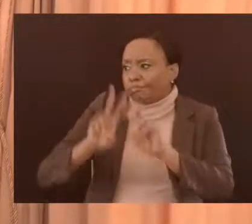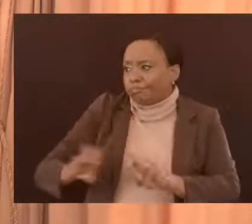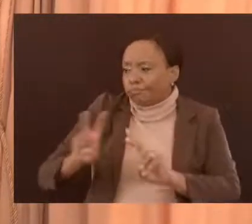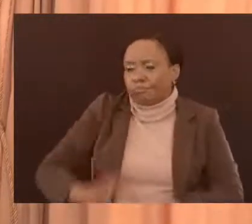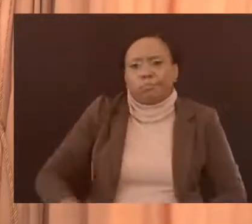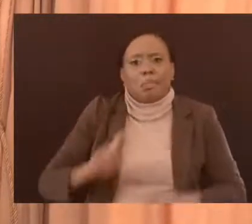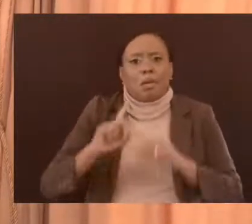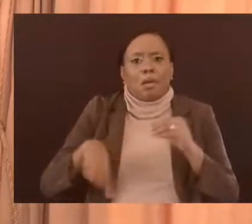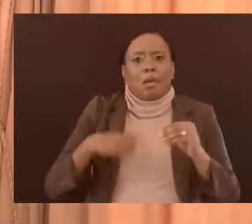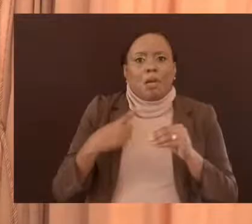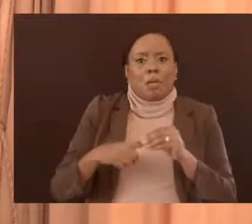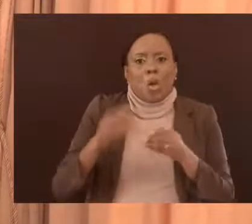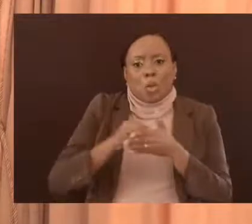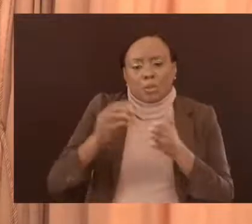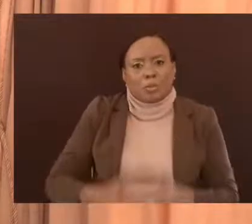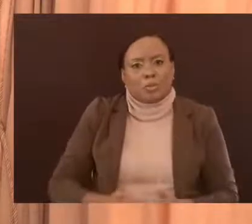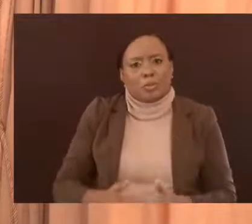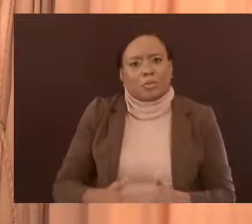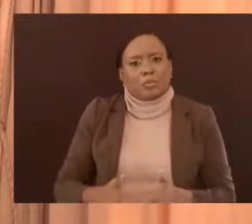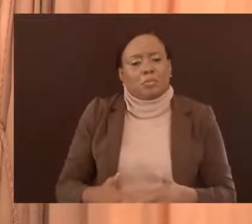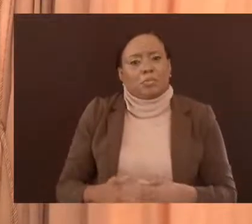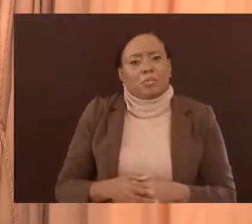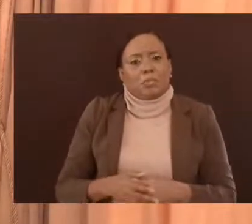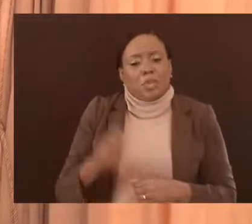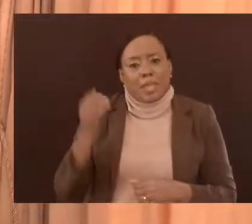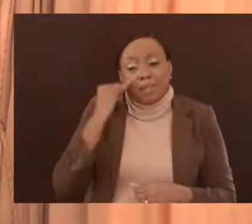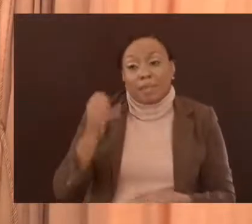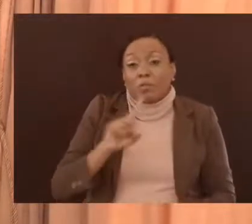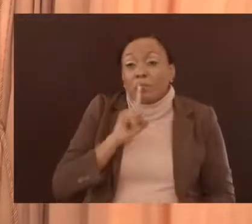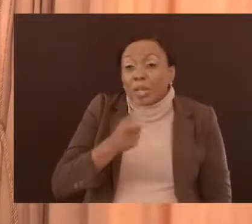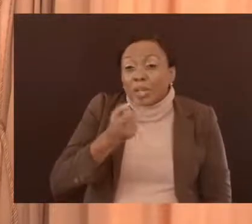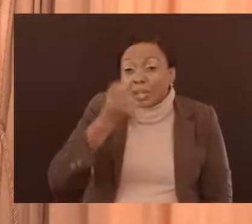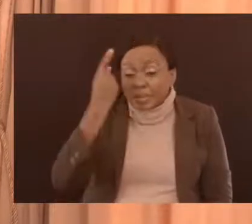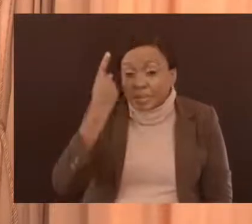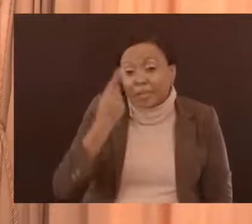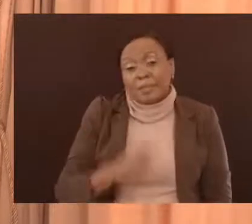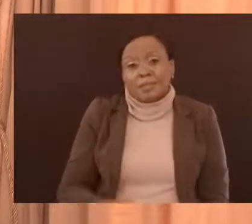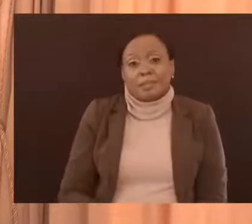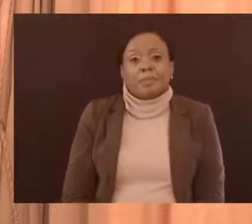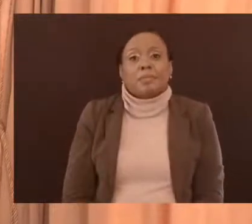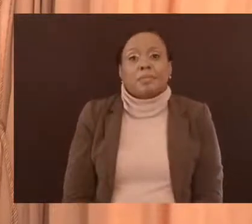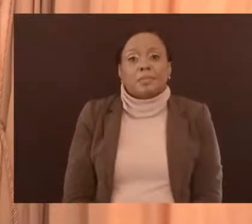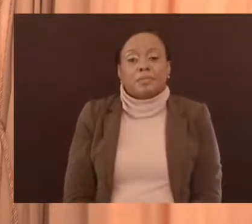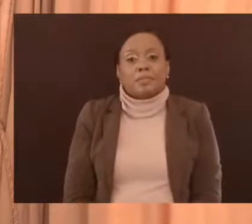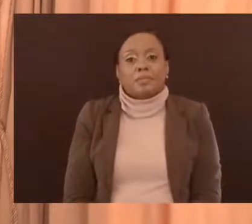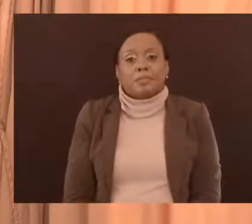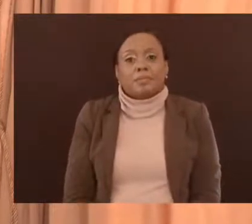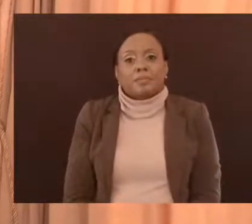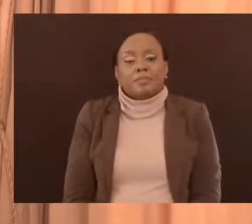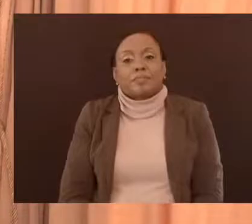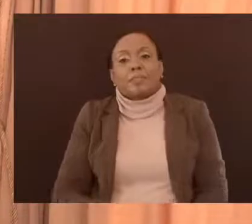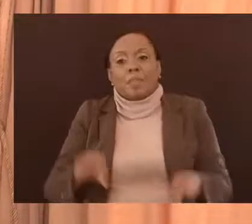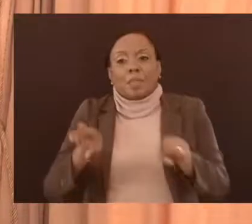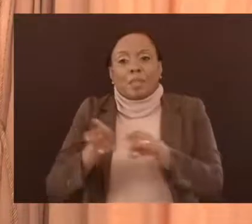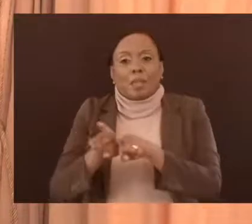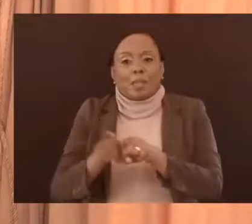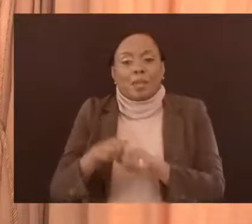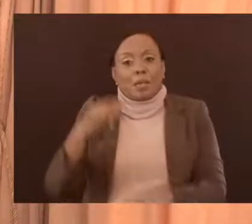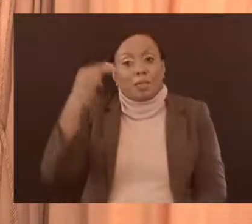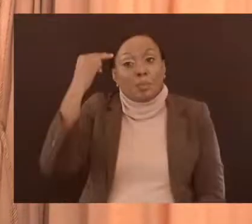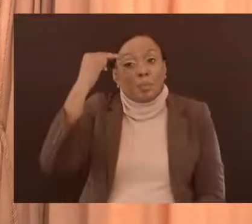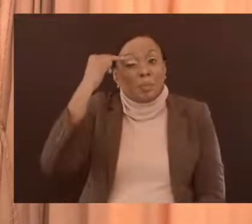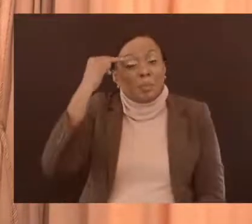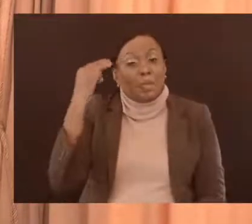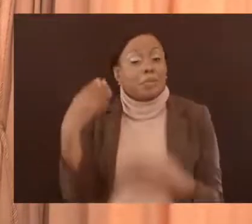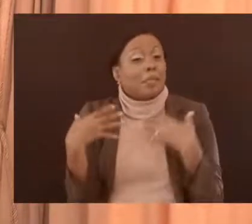where our students are. In addition to that, we understand that the mental health and wellness of